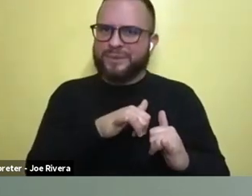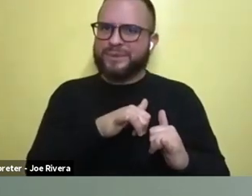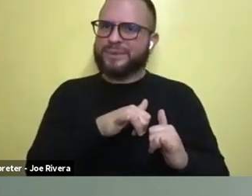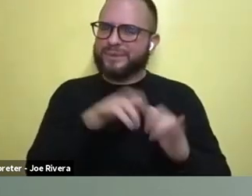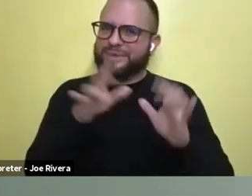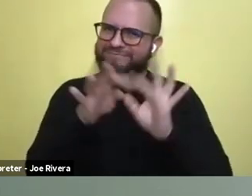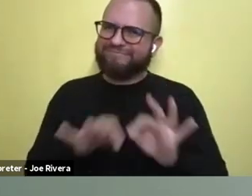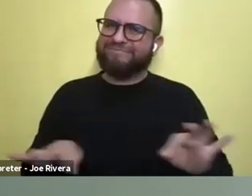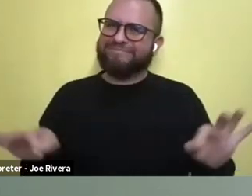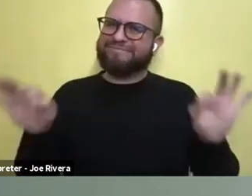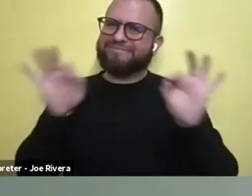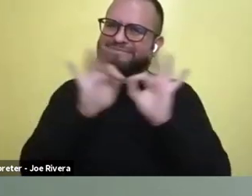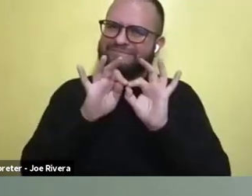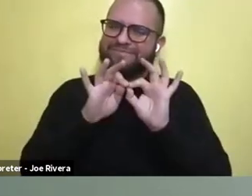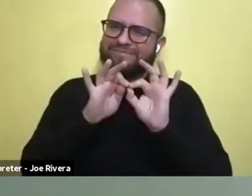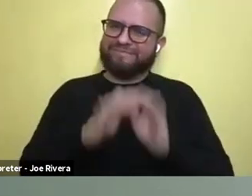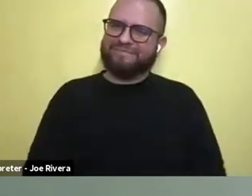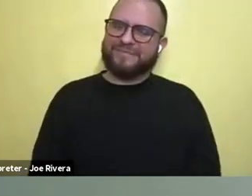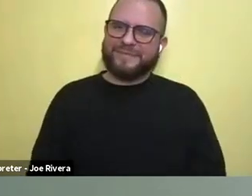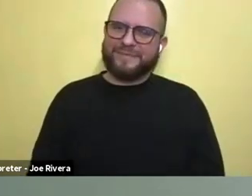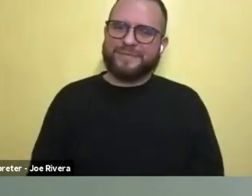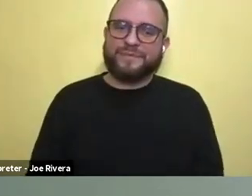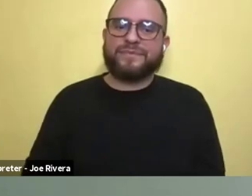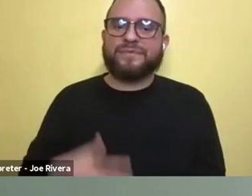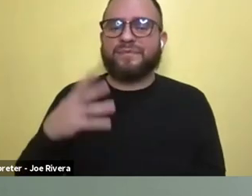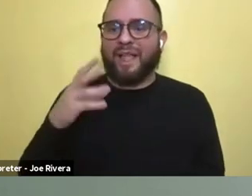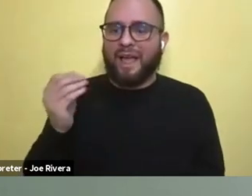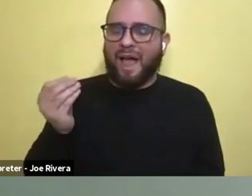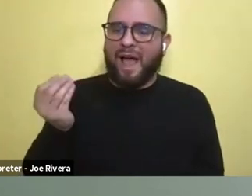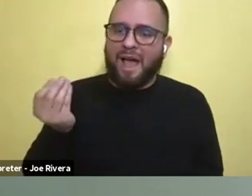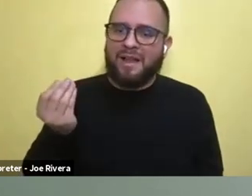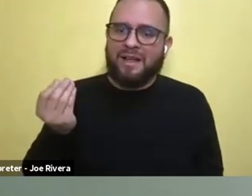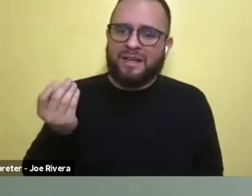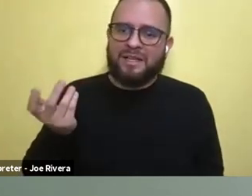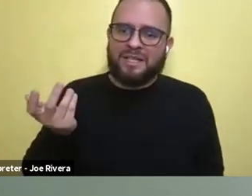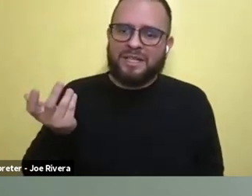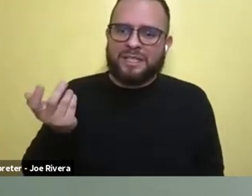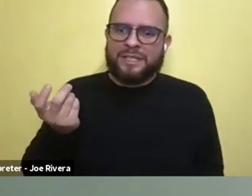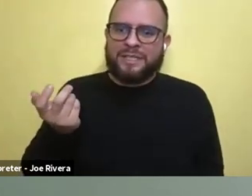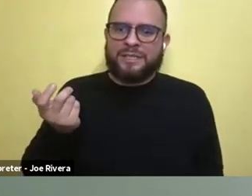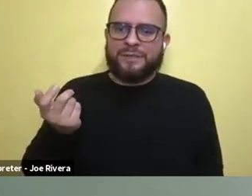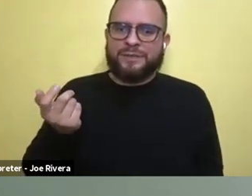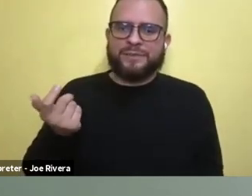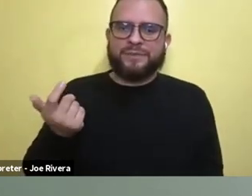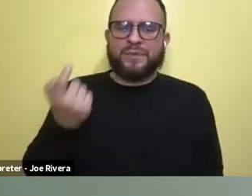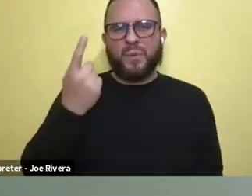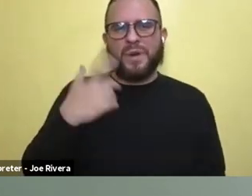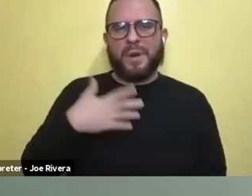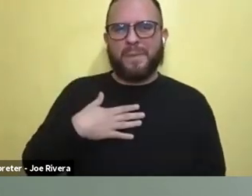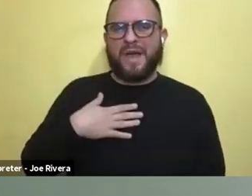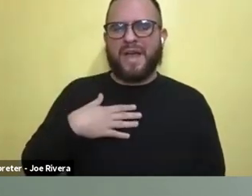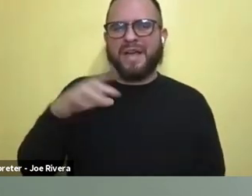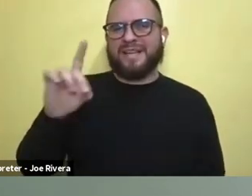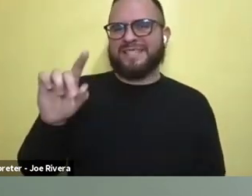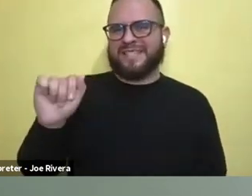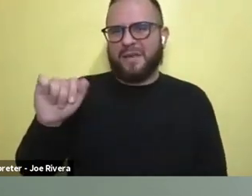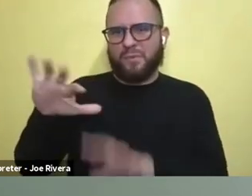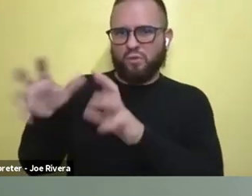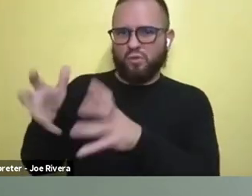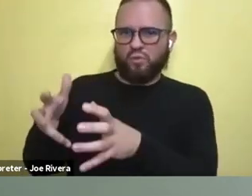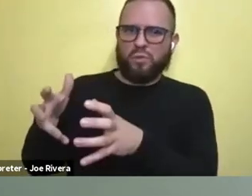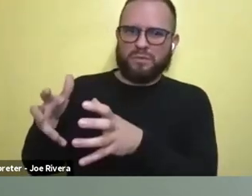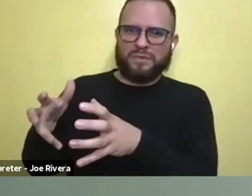important thing. And actually one of my like, um, disabled groups, their, um,